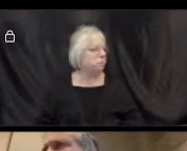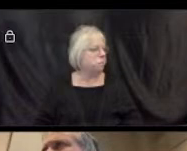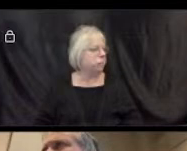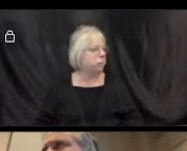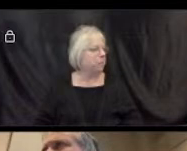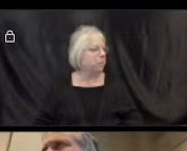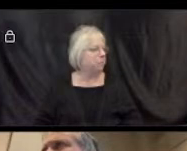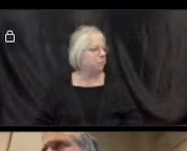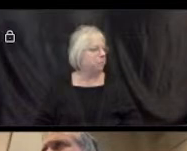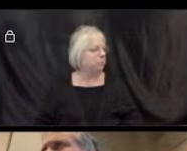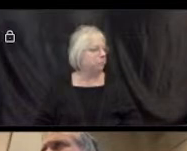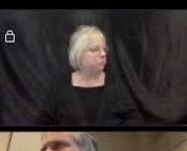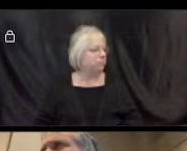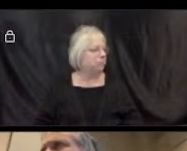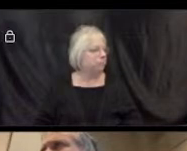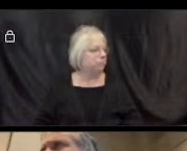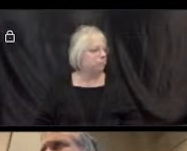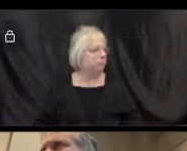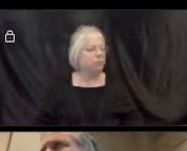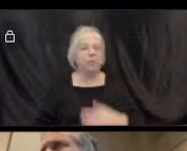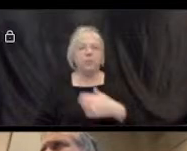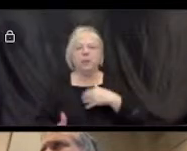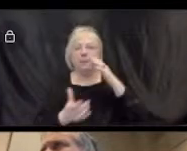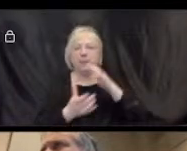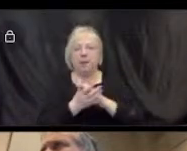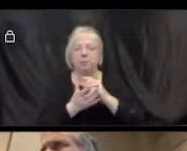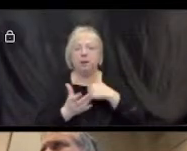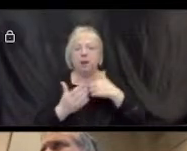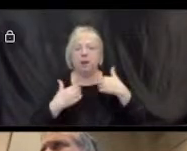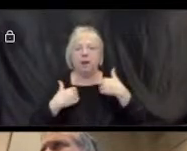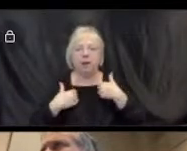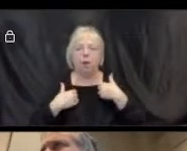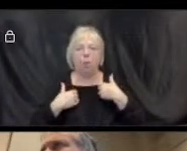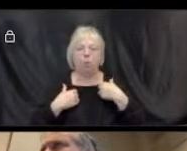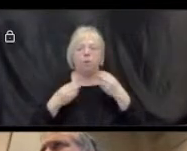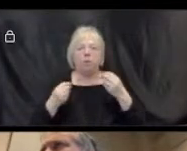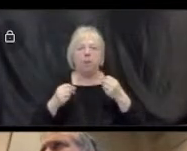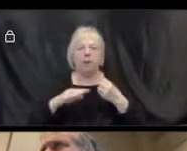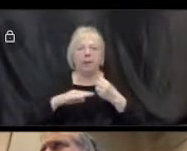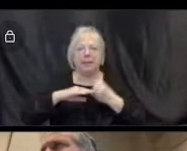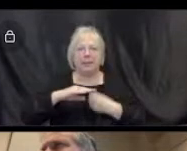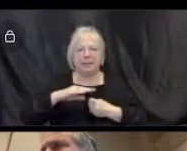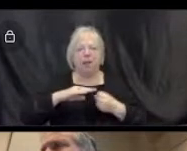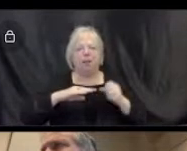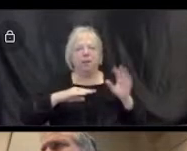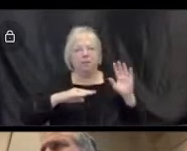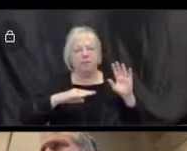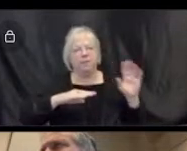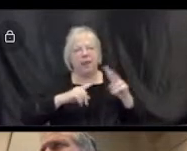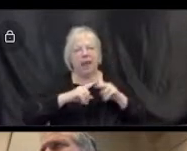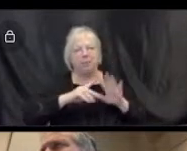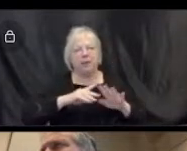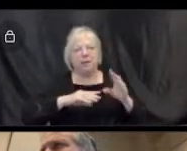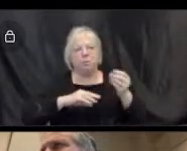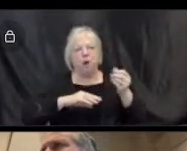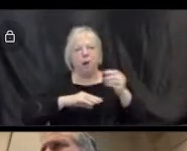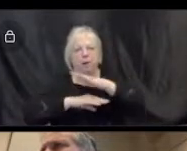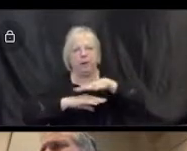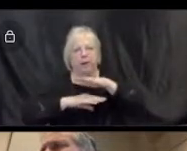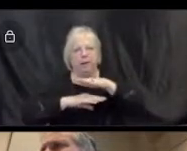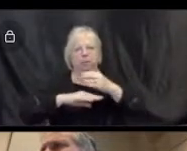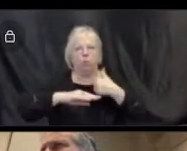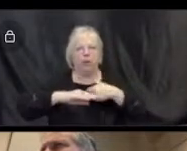Hi, I'm Pam Noble. My husband and I own the property to the south of this piece of property.